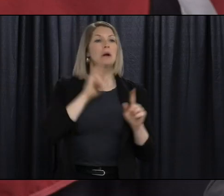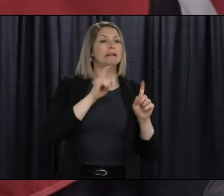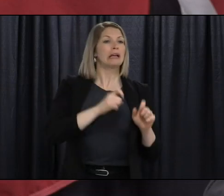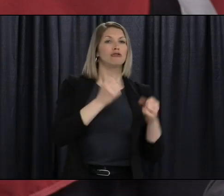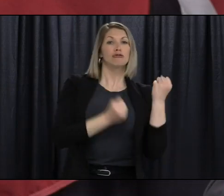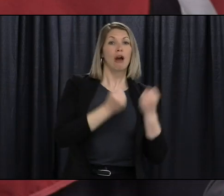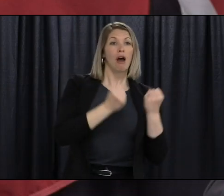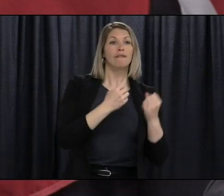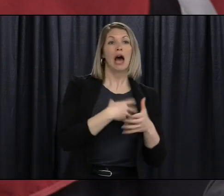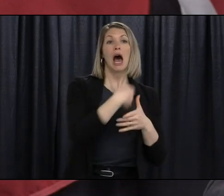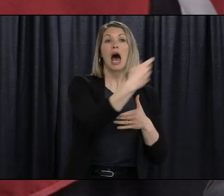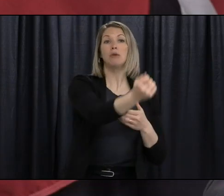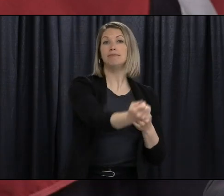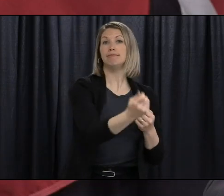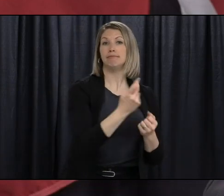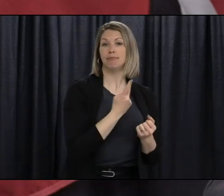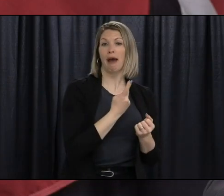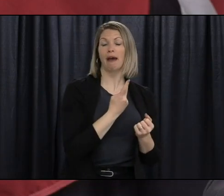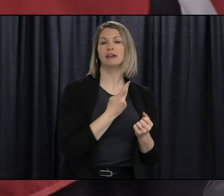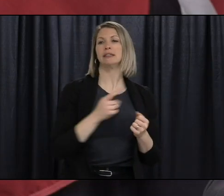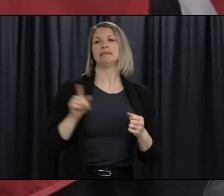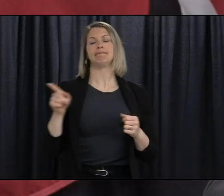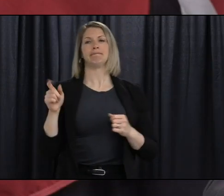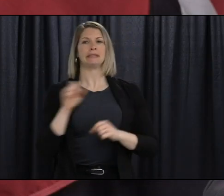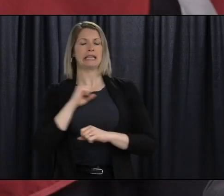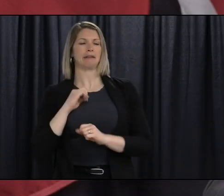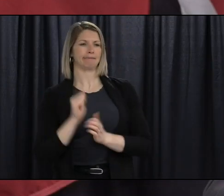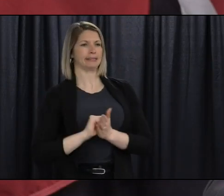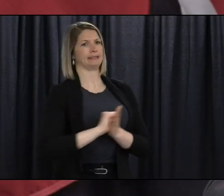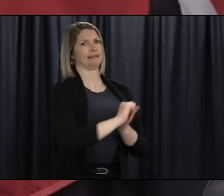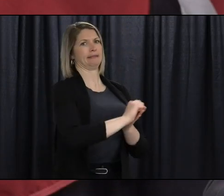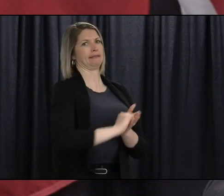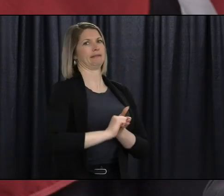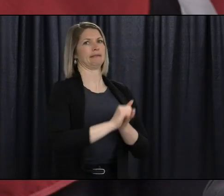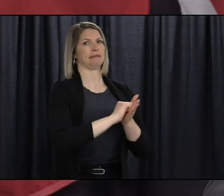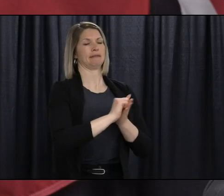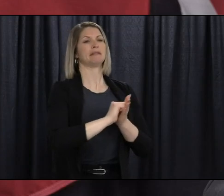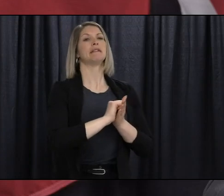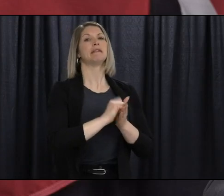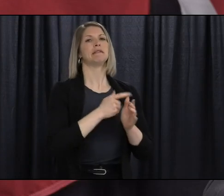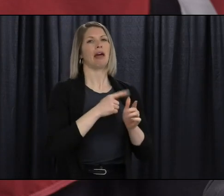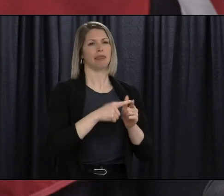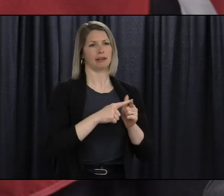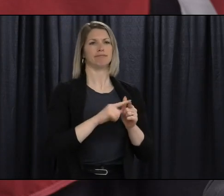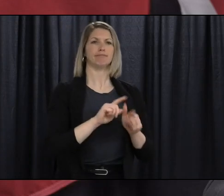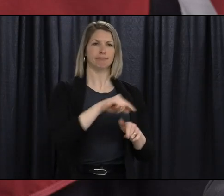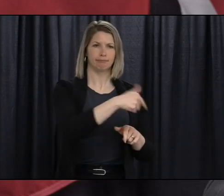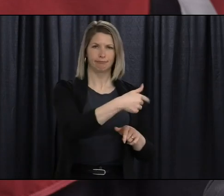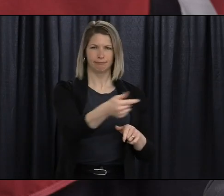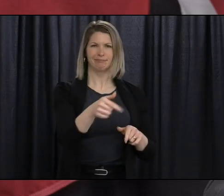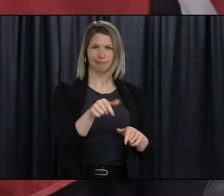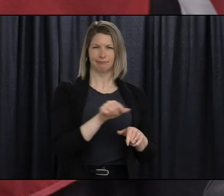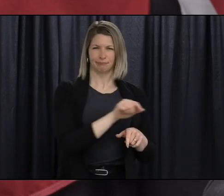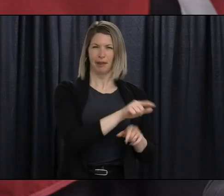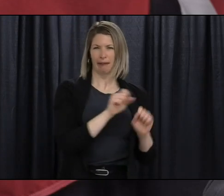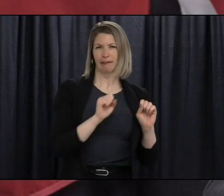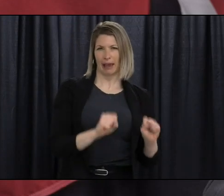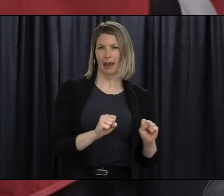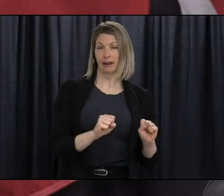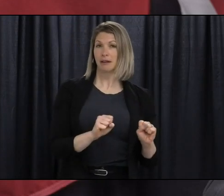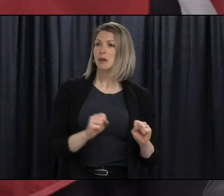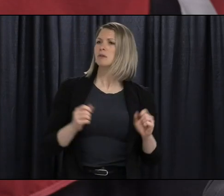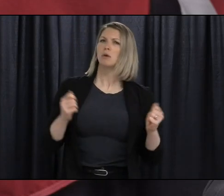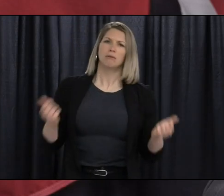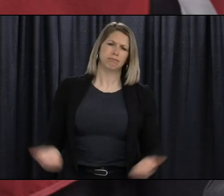drive. So for further information pertaining to these updates and any other workplace information, visit our website